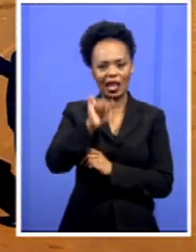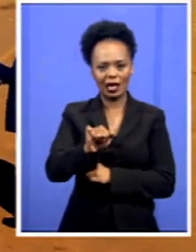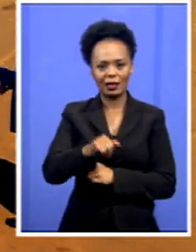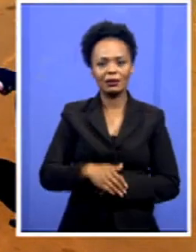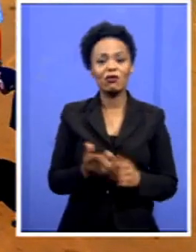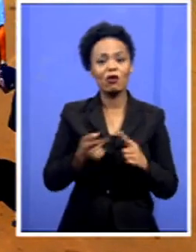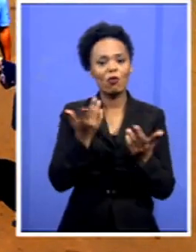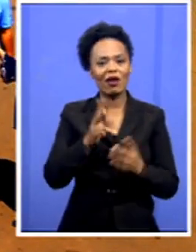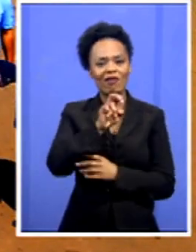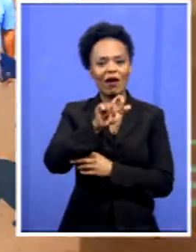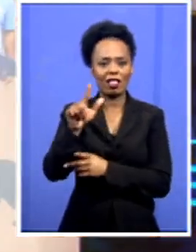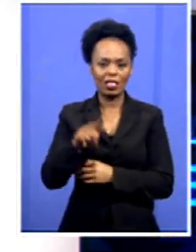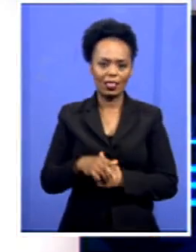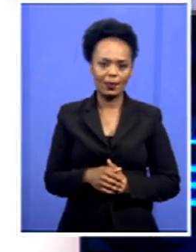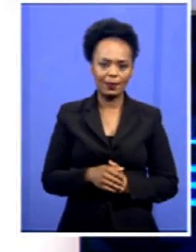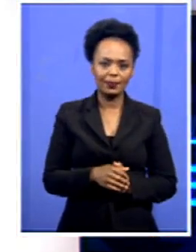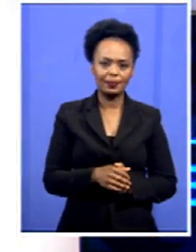in the Midva.